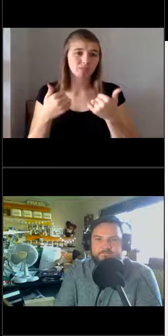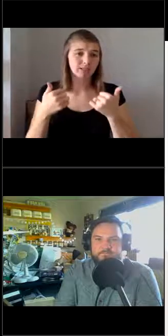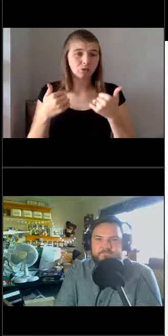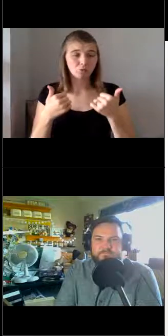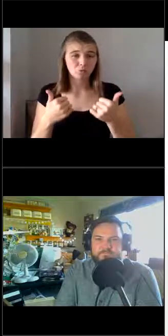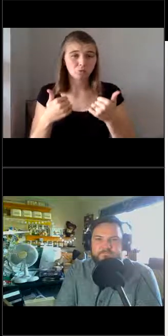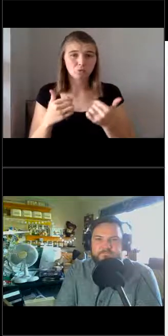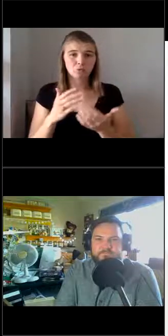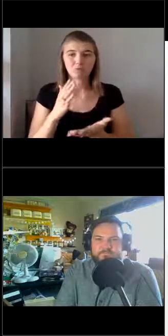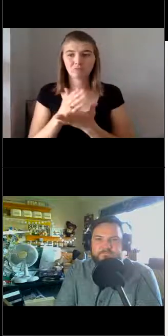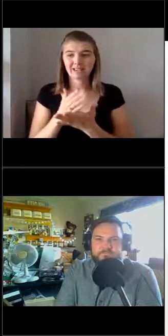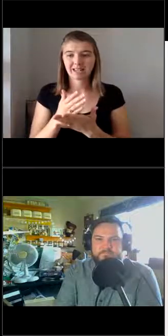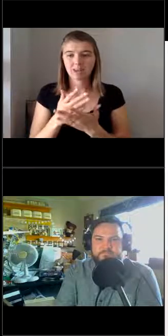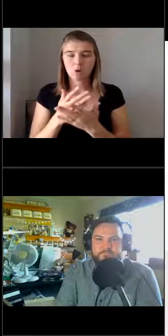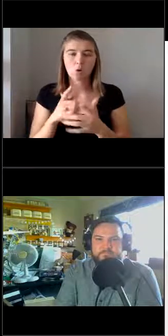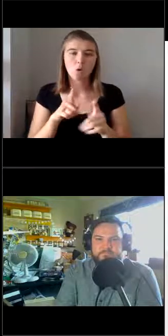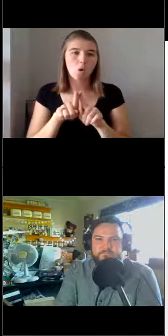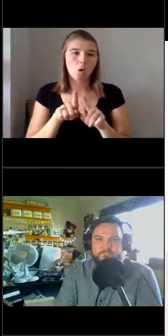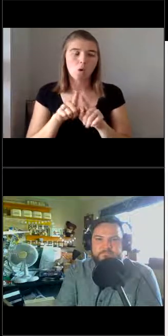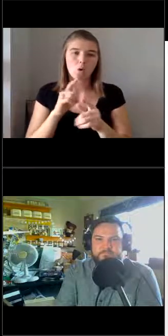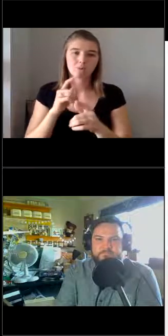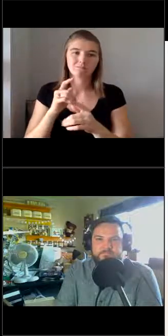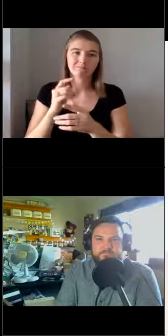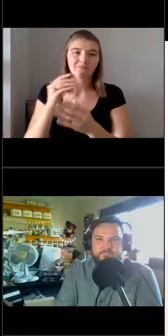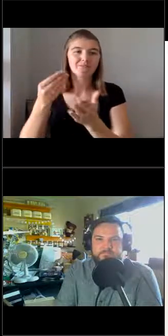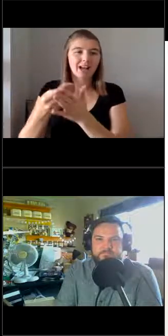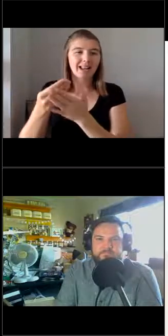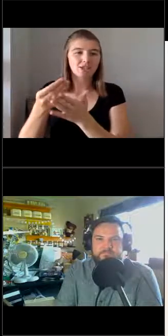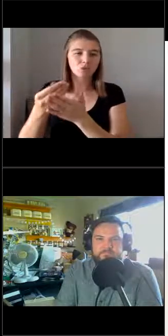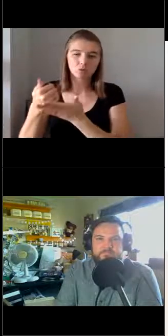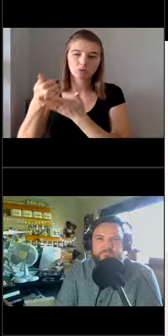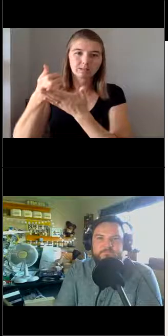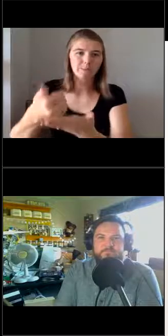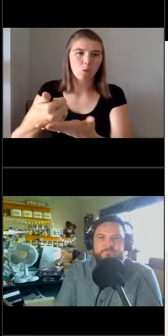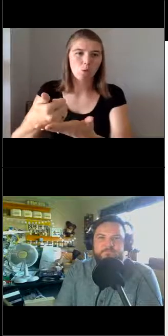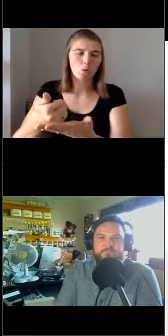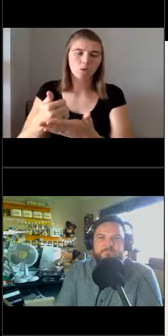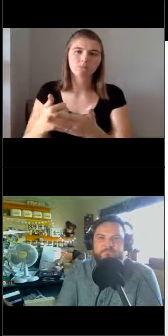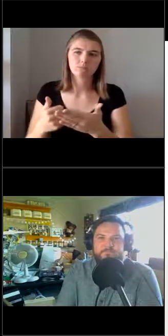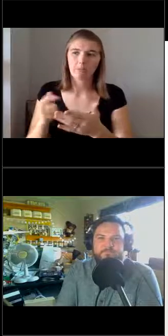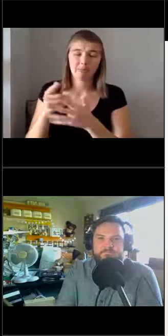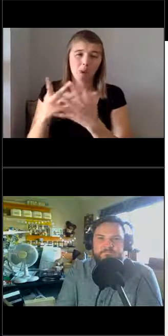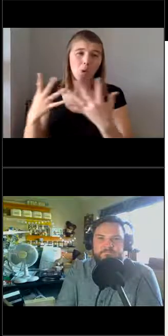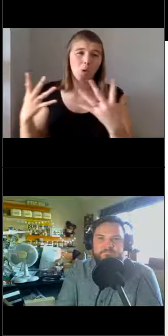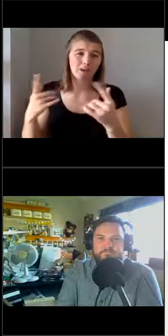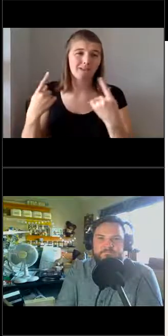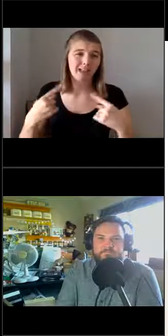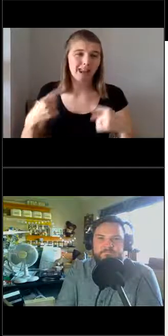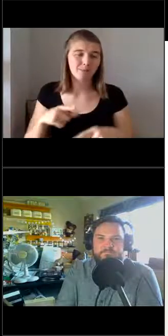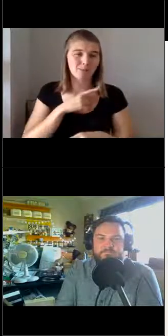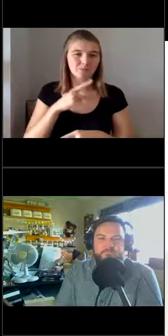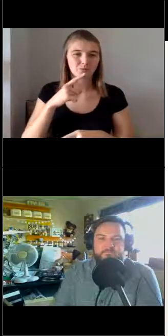support, financial supports for the students as well, because I think the university had to cut a lot